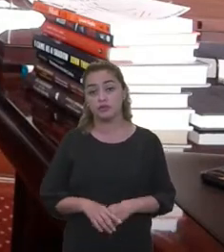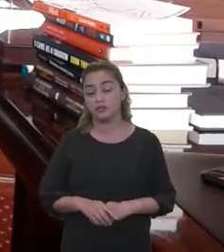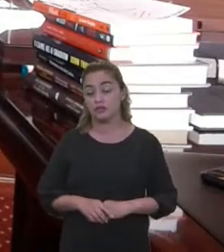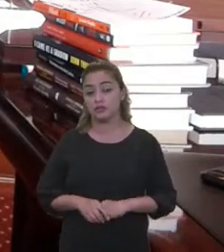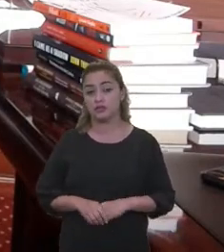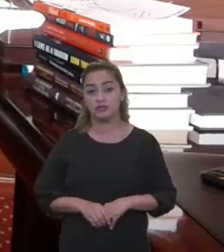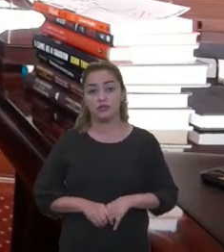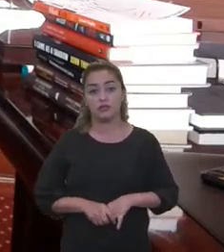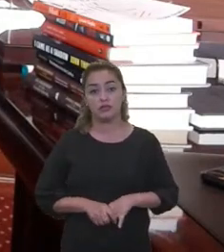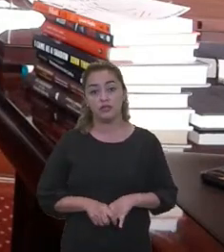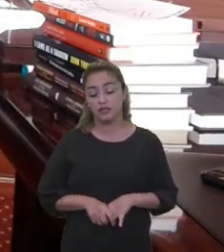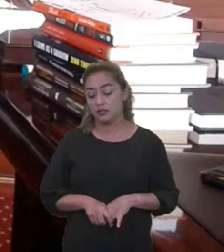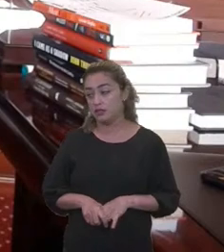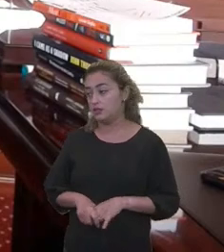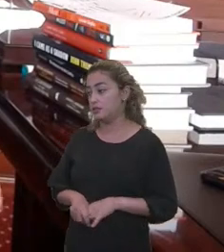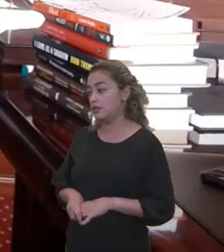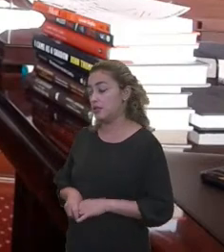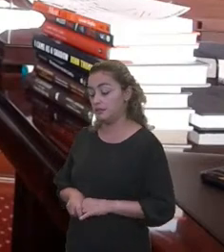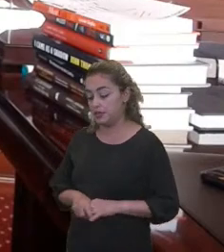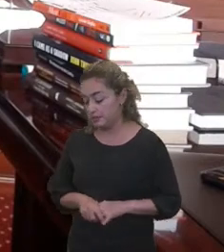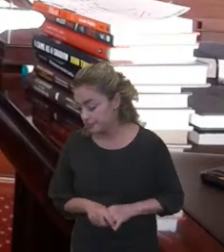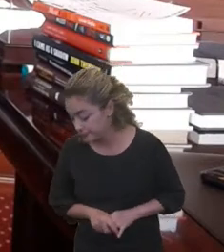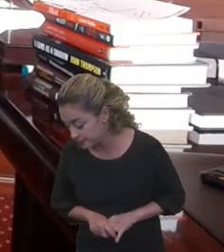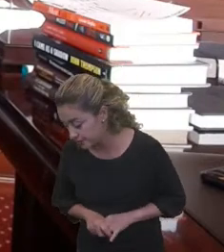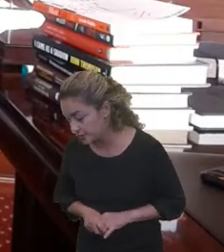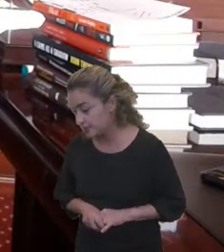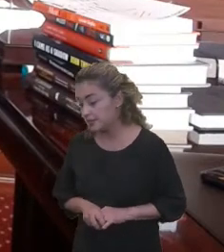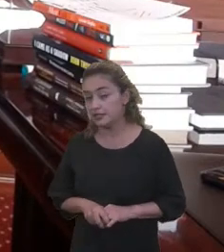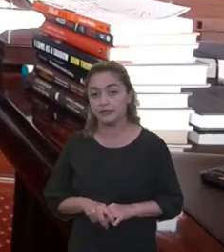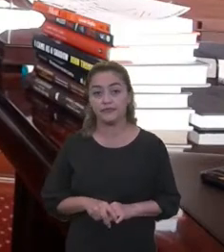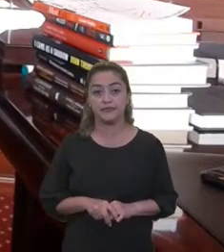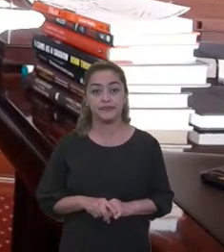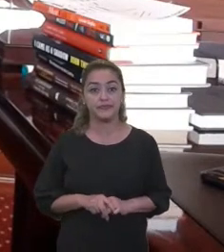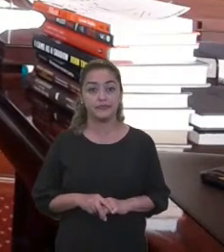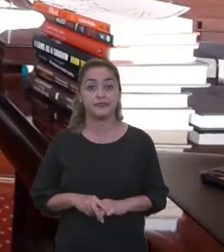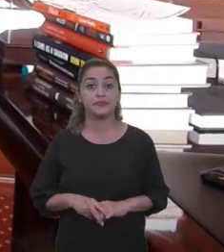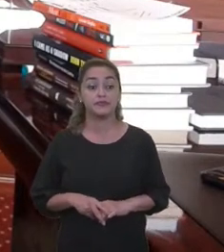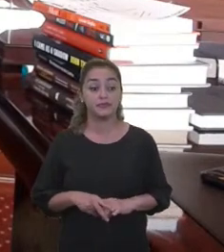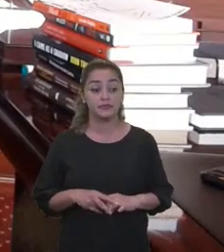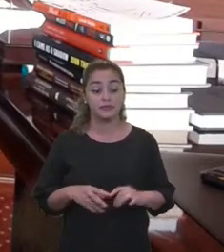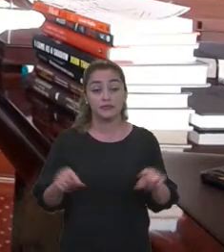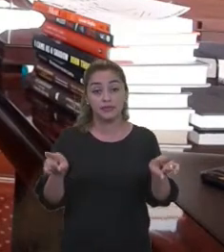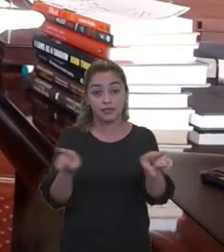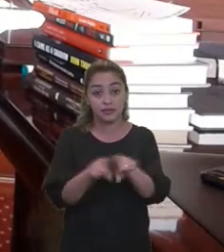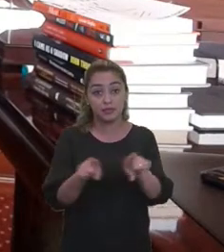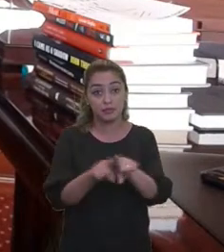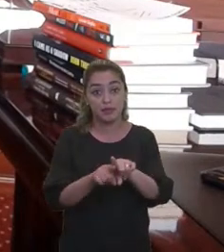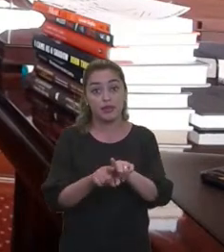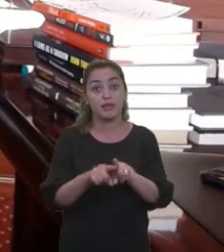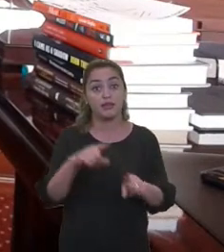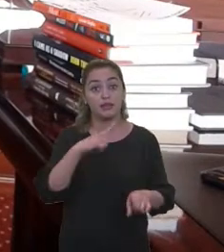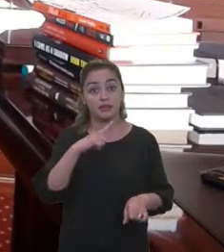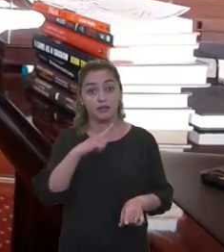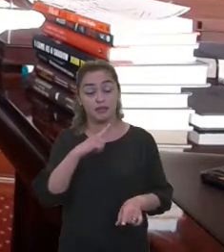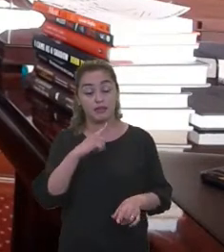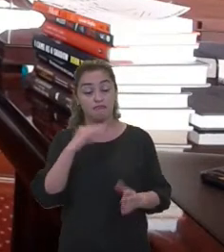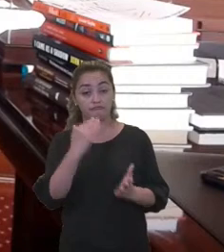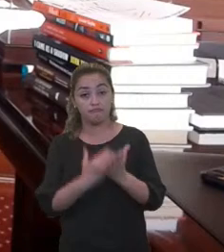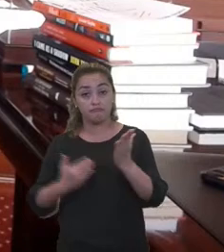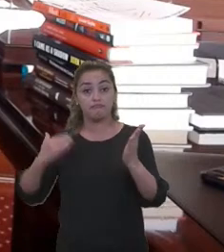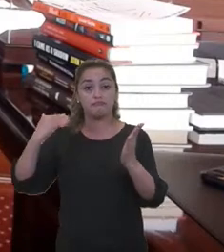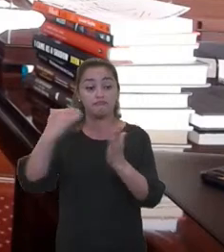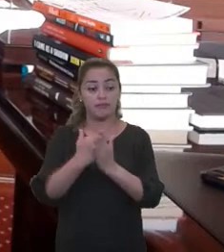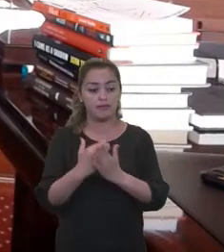went from bottom quartile, very low performing, to above the median and in the top quartile for the media and